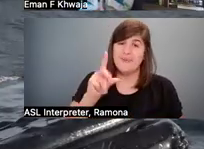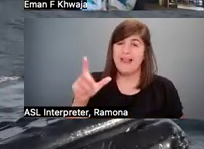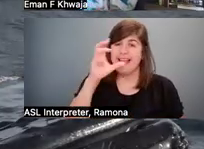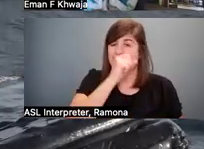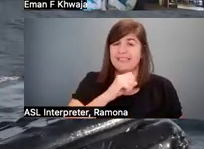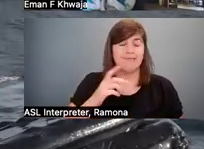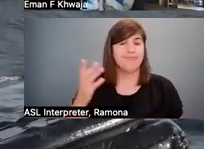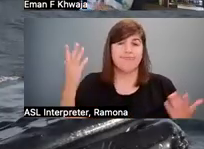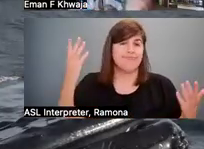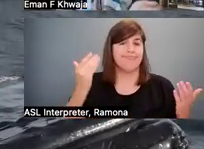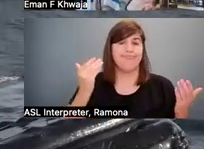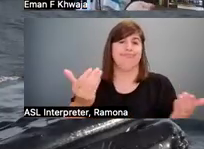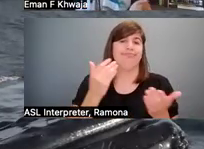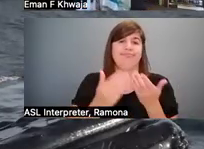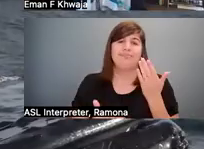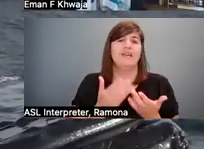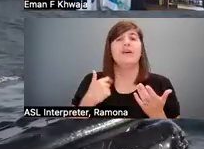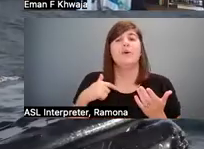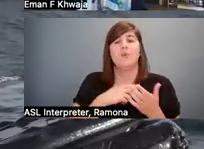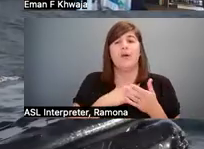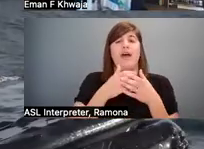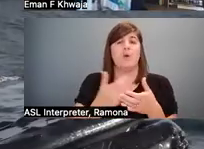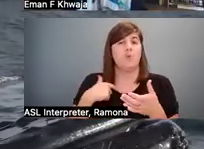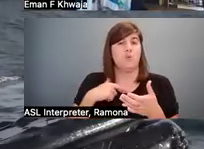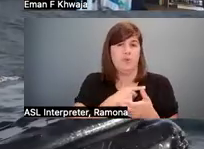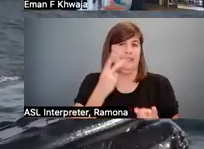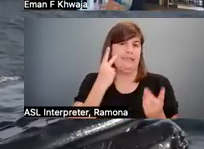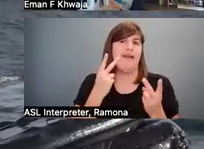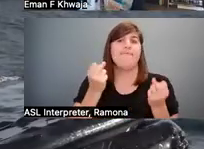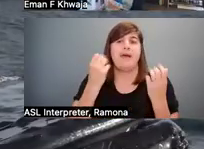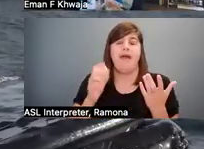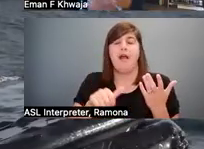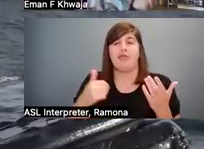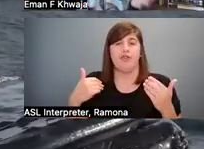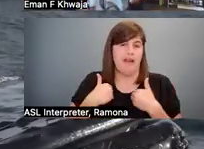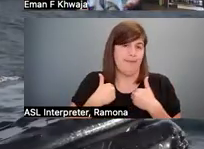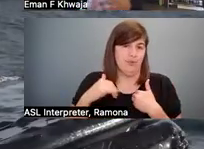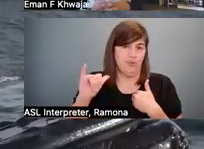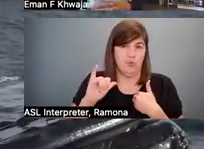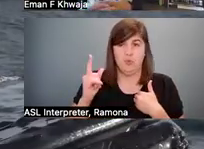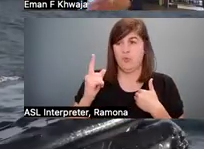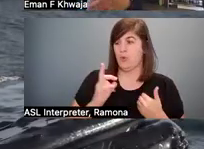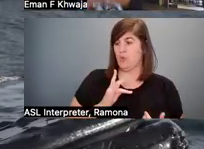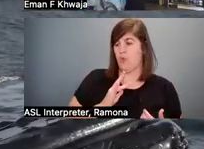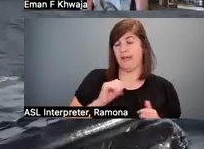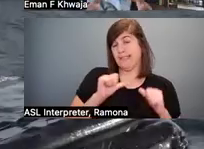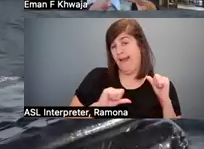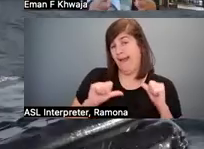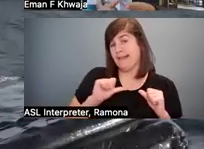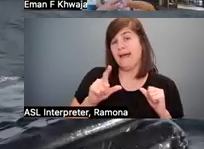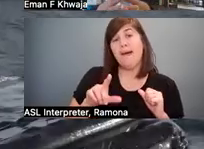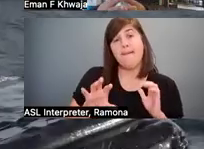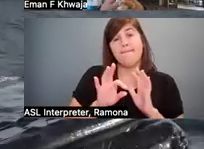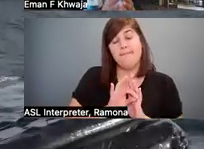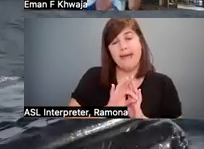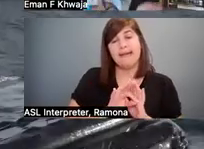that. While we're out with the whales, we actually get to see lots of other animals too. So one of the really cool things about science is you can pick a little